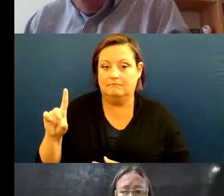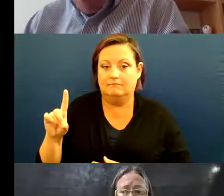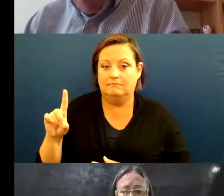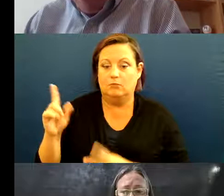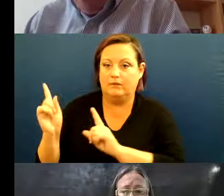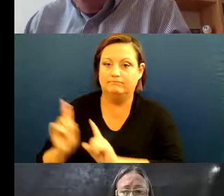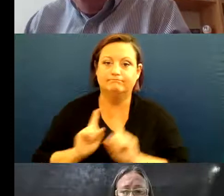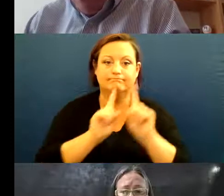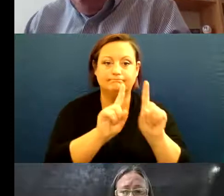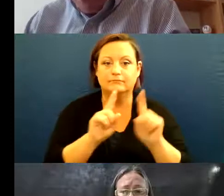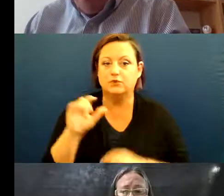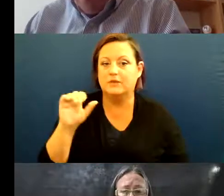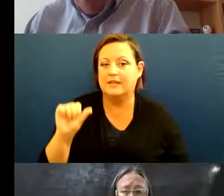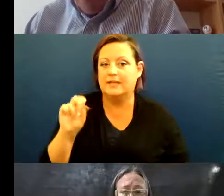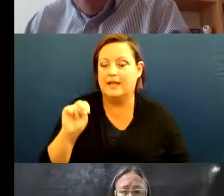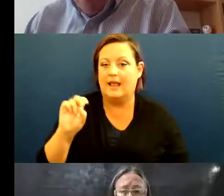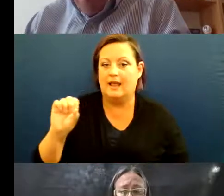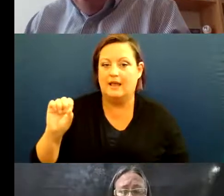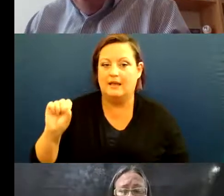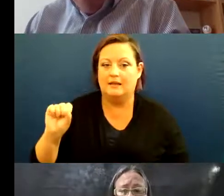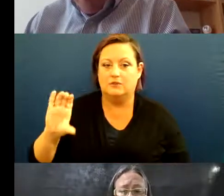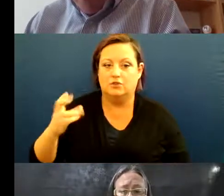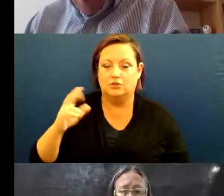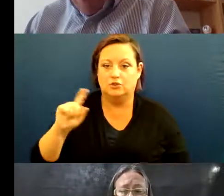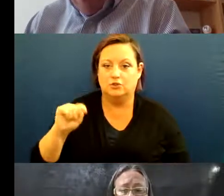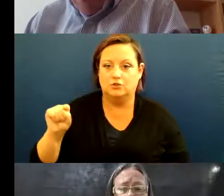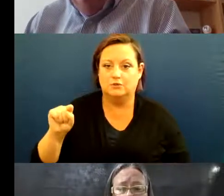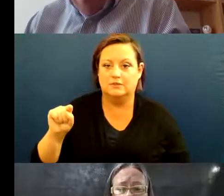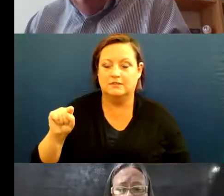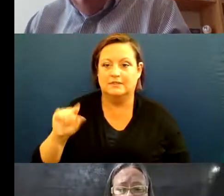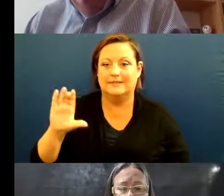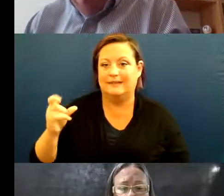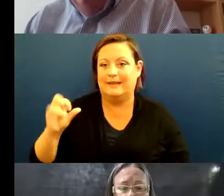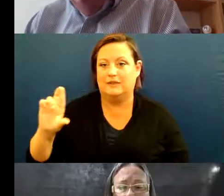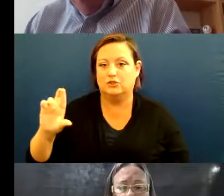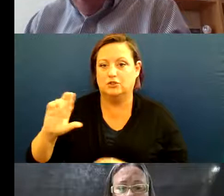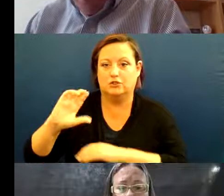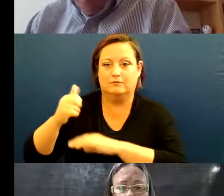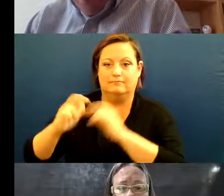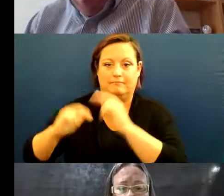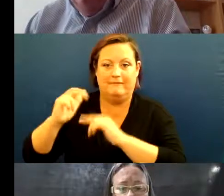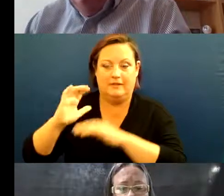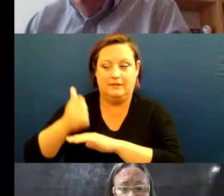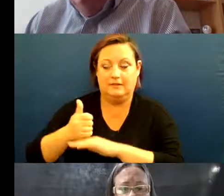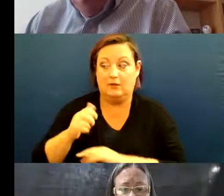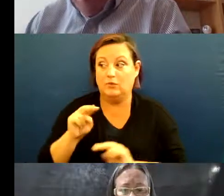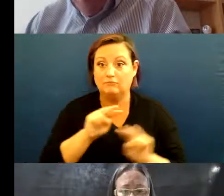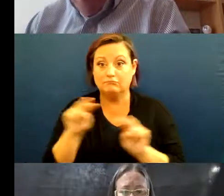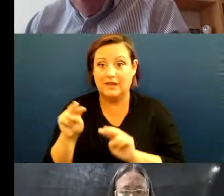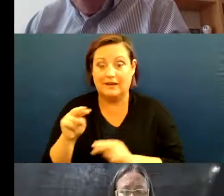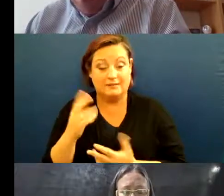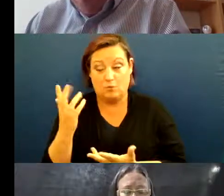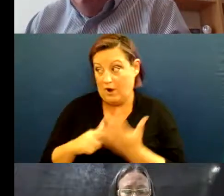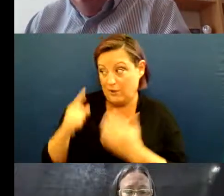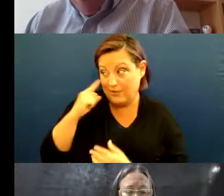Anschutz outpatient cancer pavilion and looked out, and he said, "What do you think?" And I said, "David, do